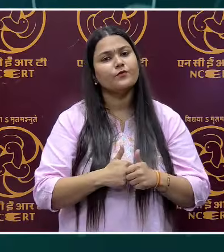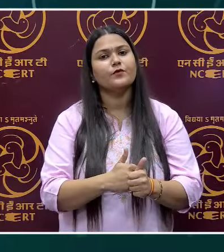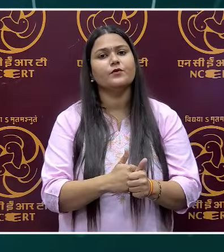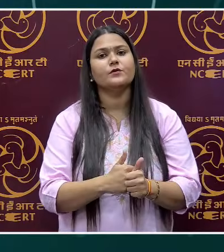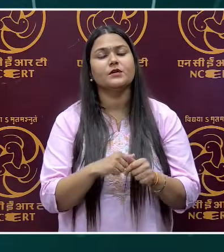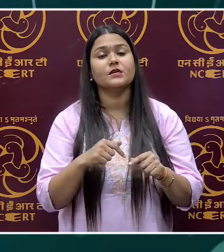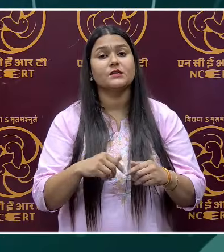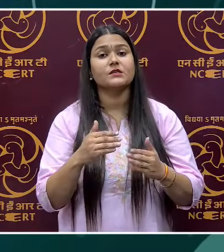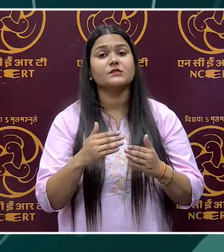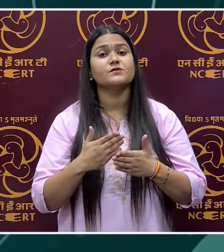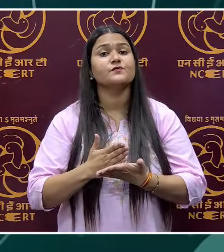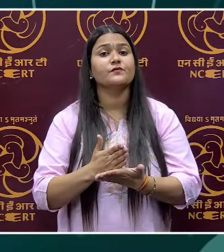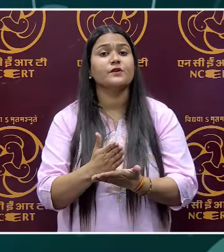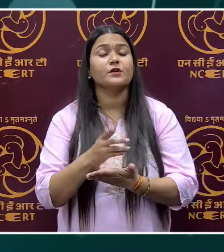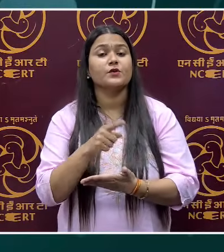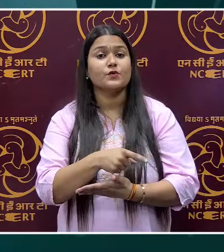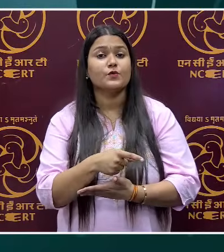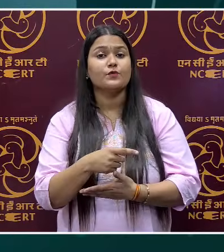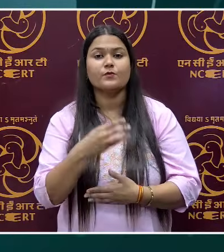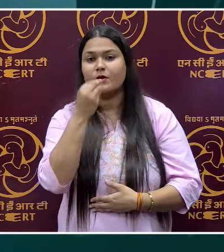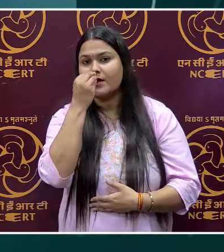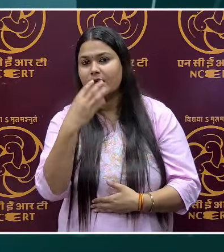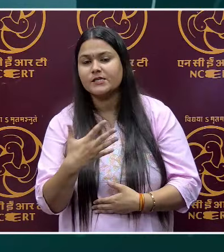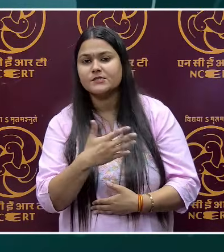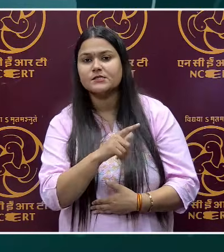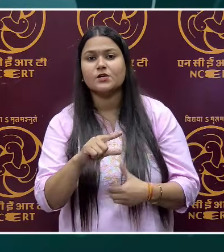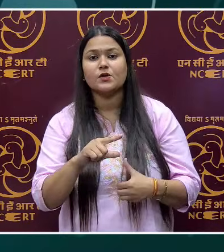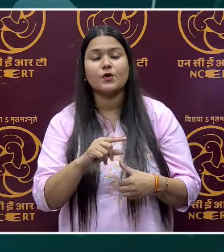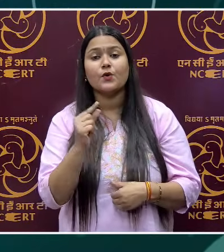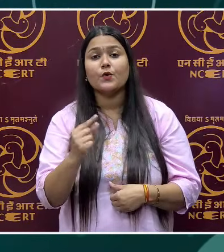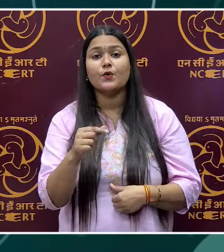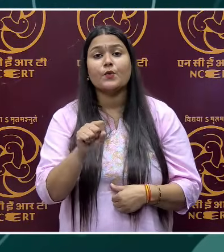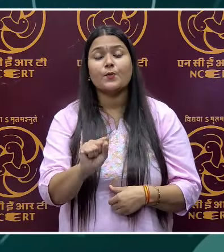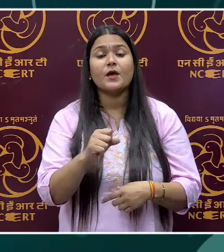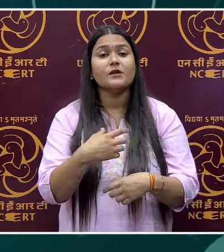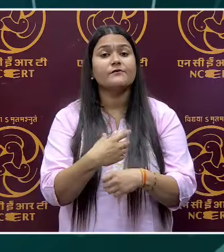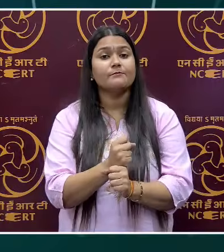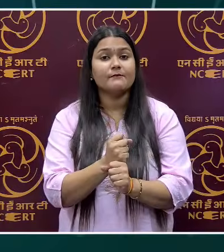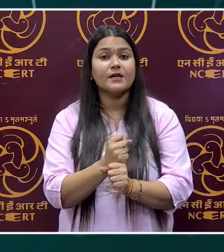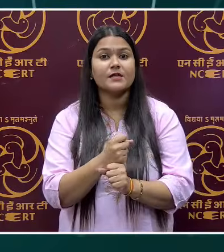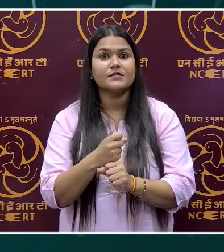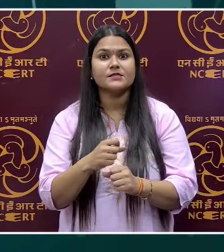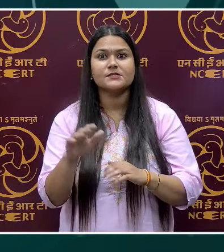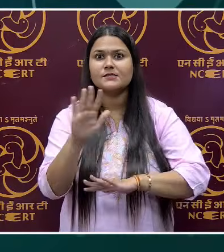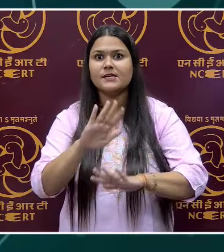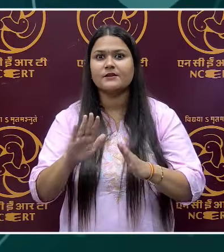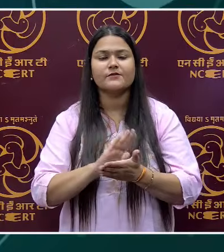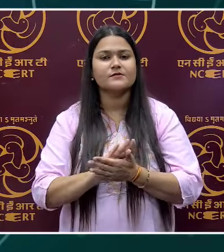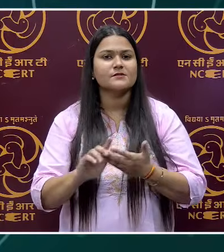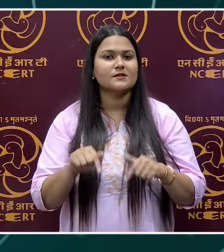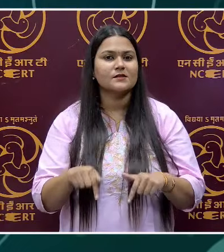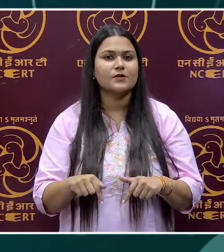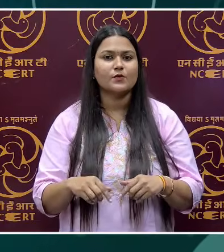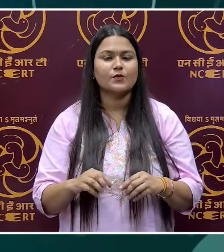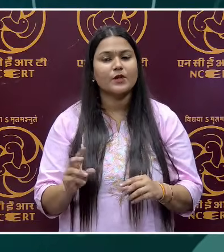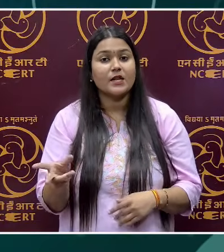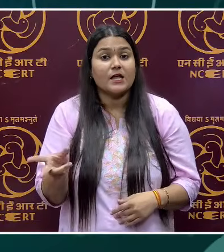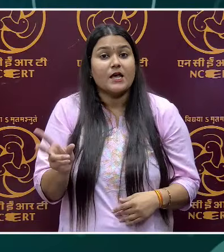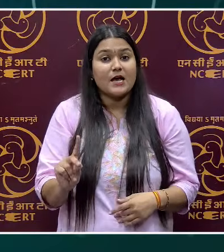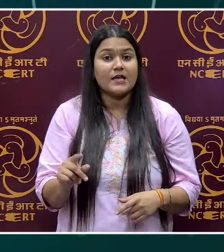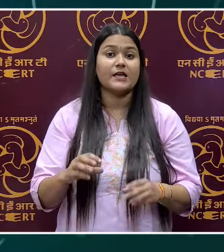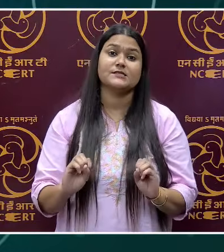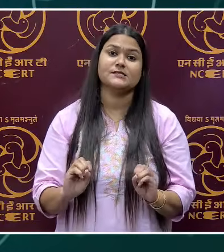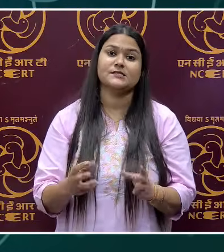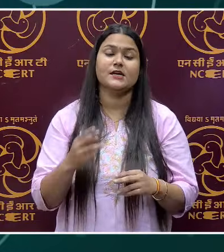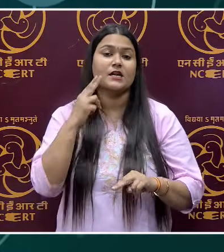In this way it becomes too easy. You can, so this activity is complete. You can restart it here. Now